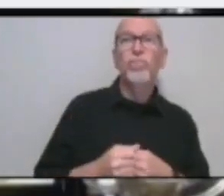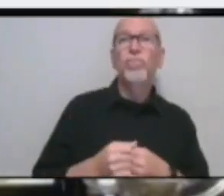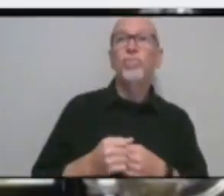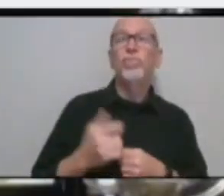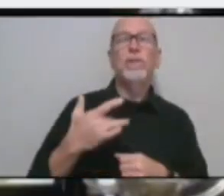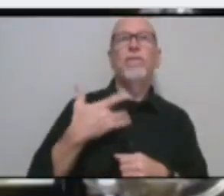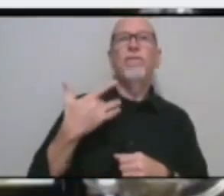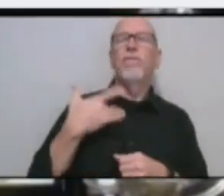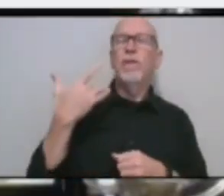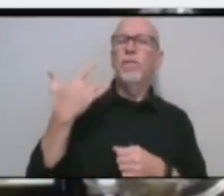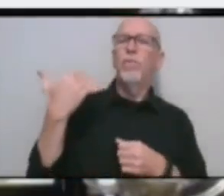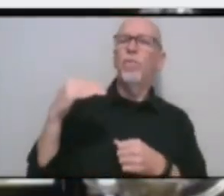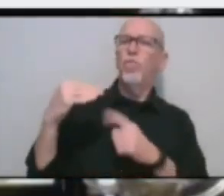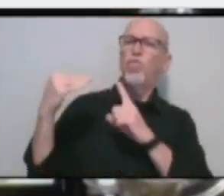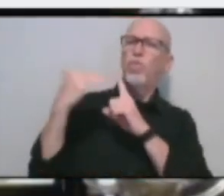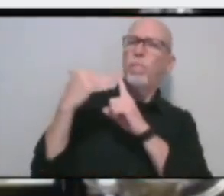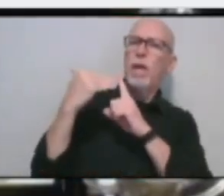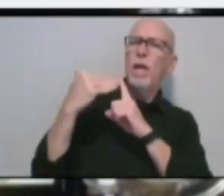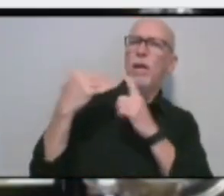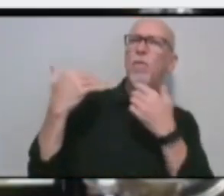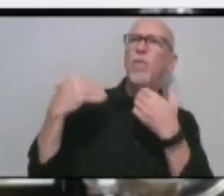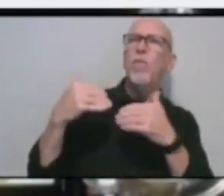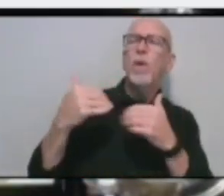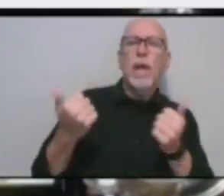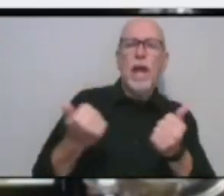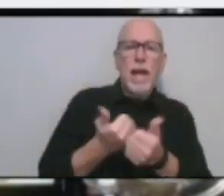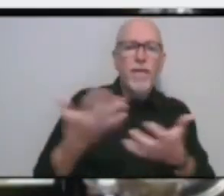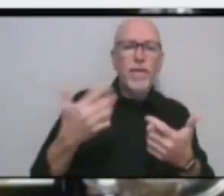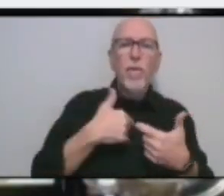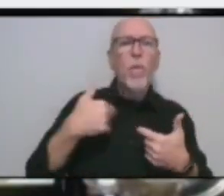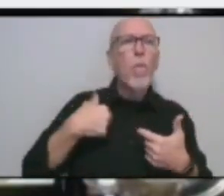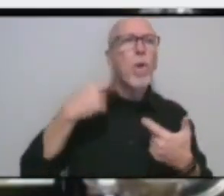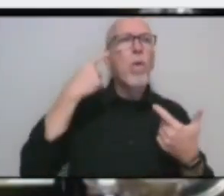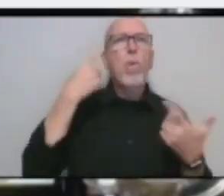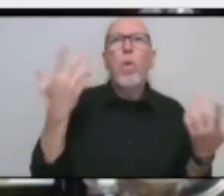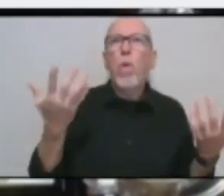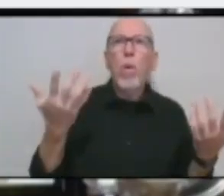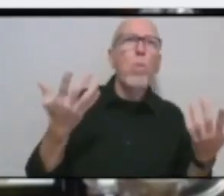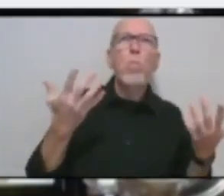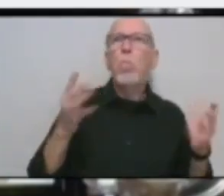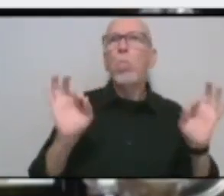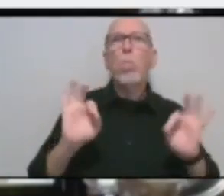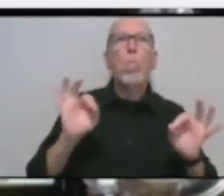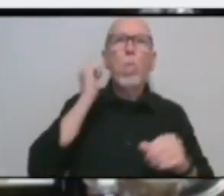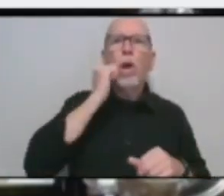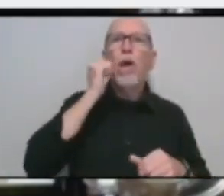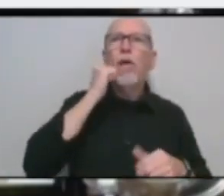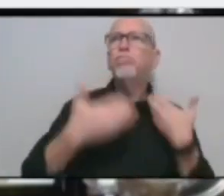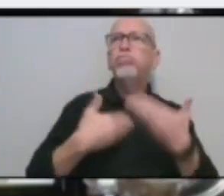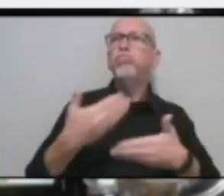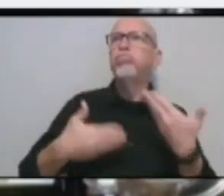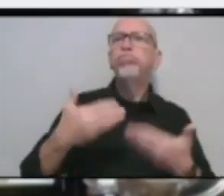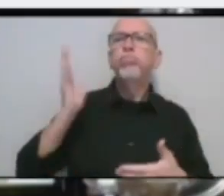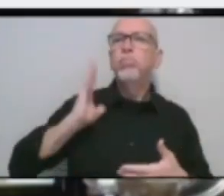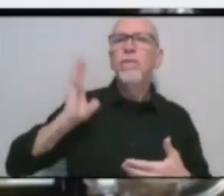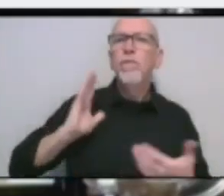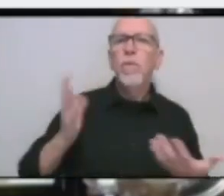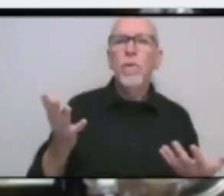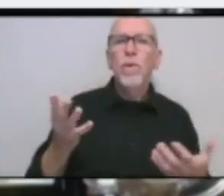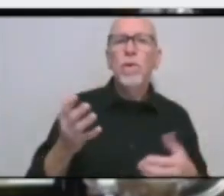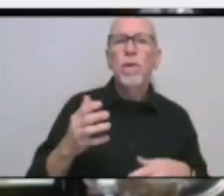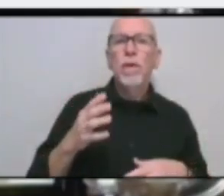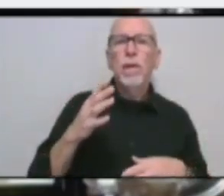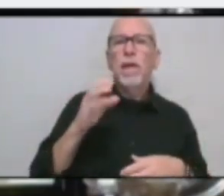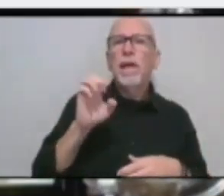both of just everything that we took for granted in years past, and even the